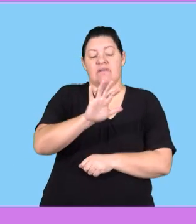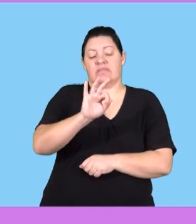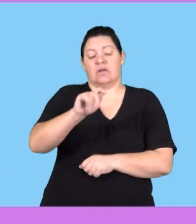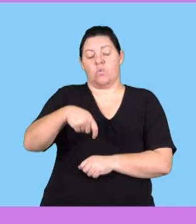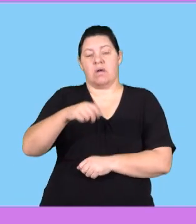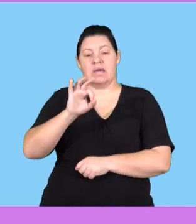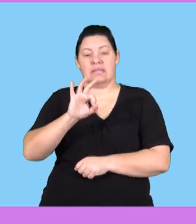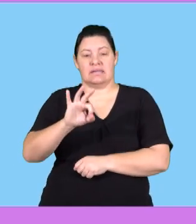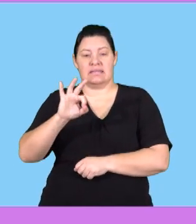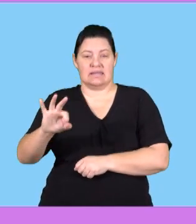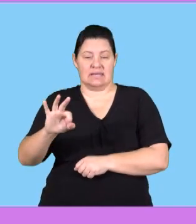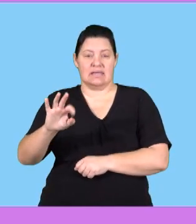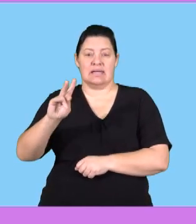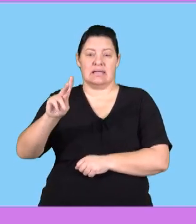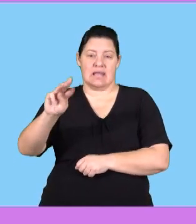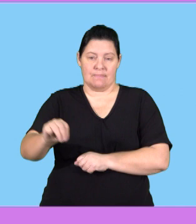is then